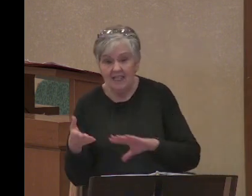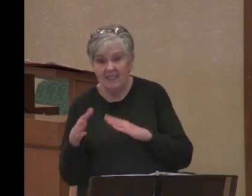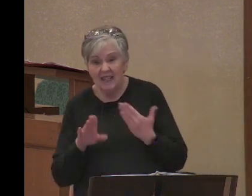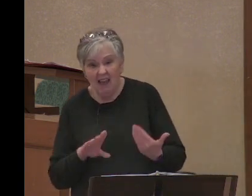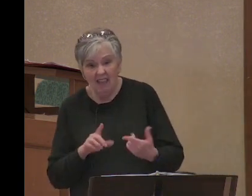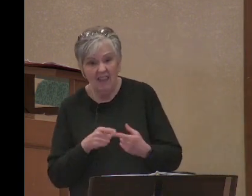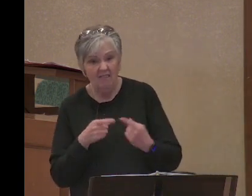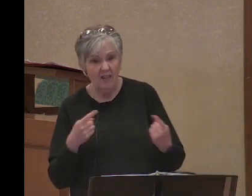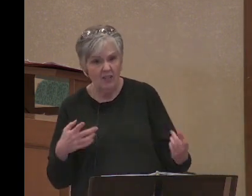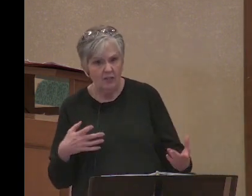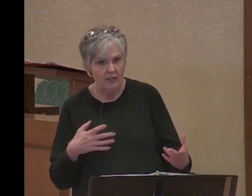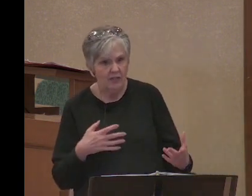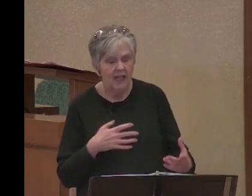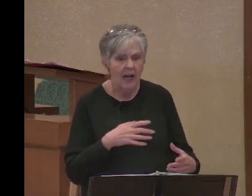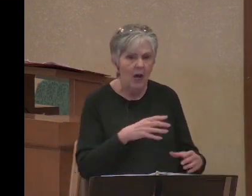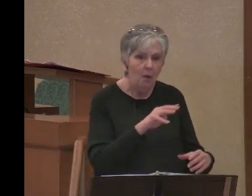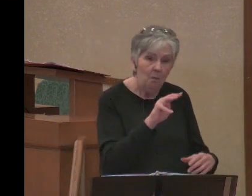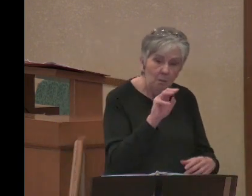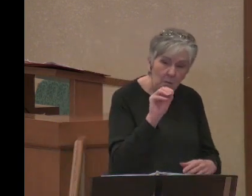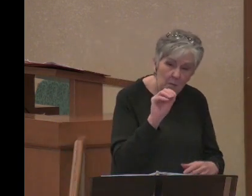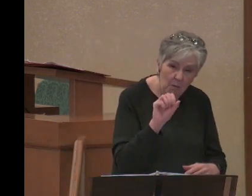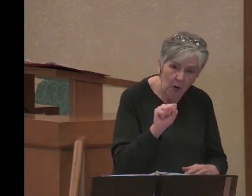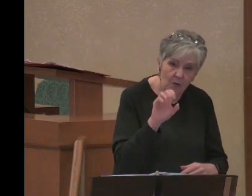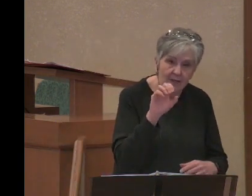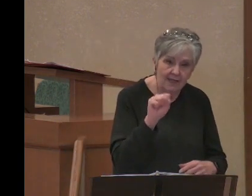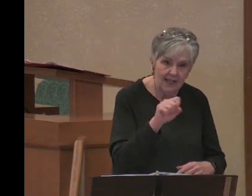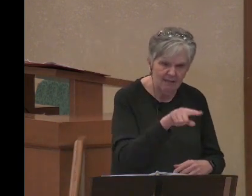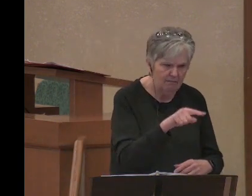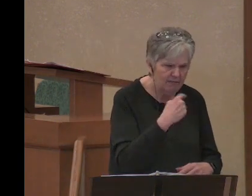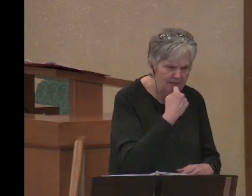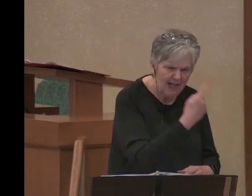says, choose life. Live by these